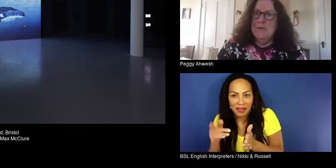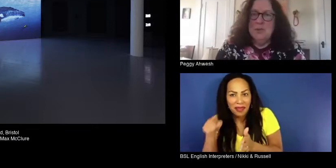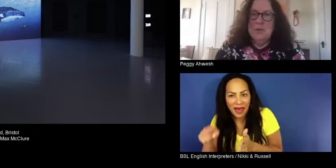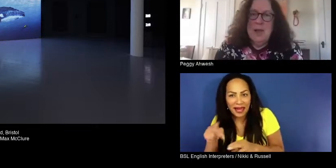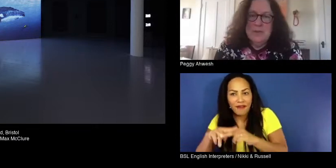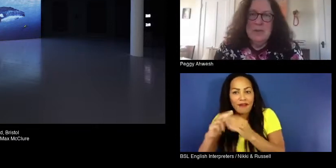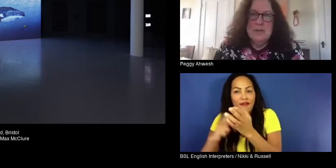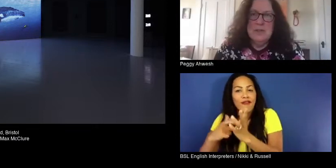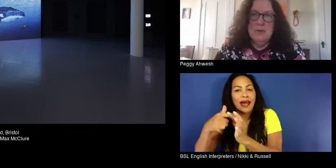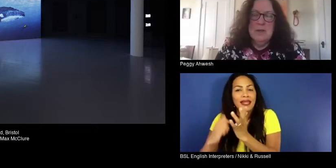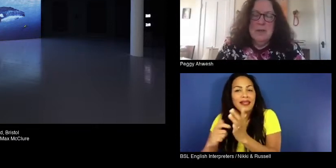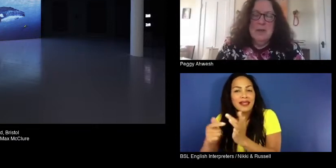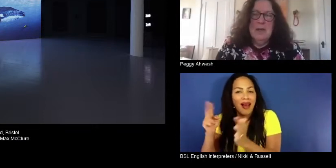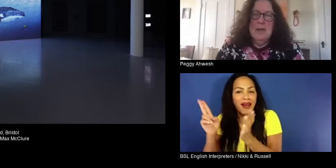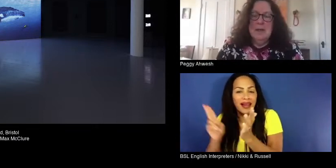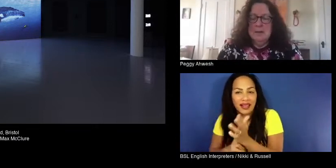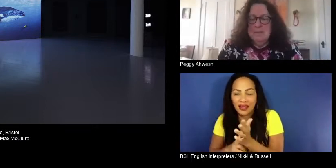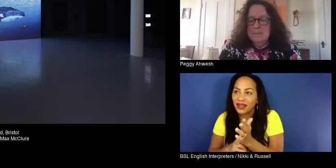and artificial life, is also